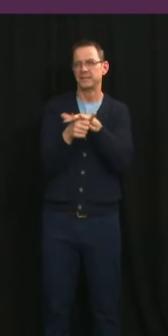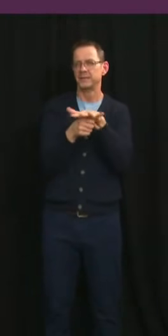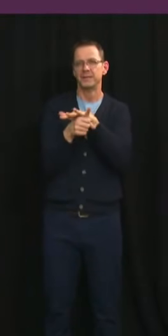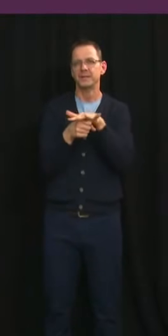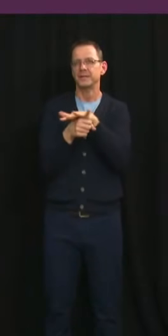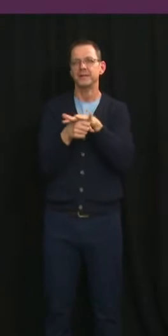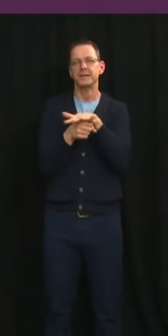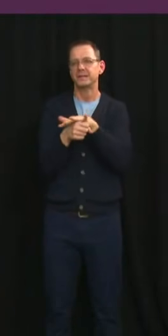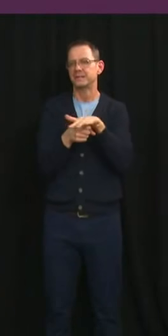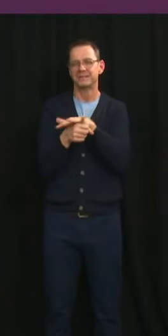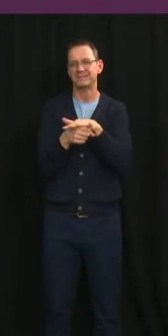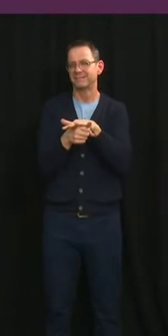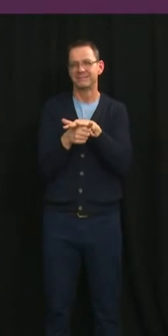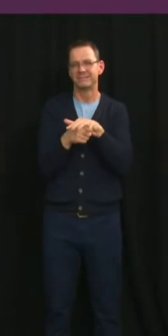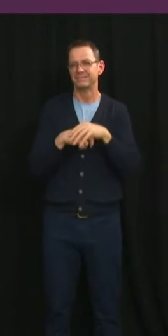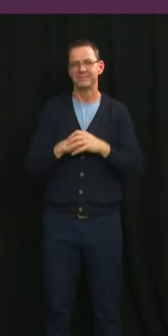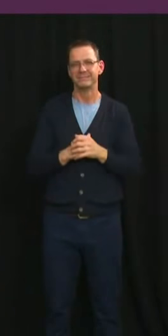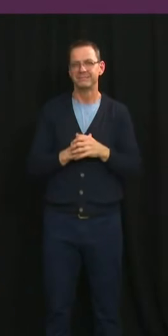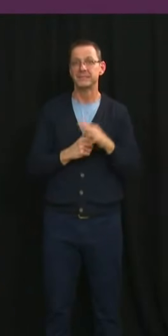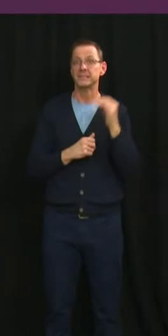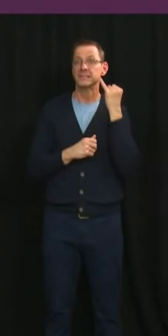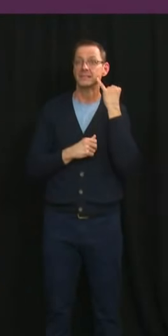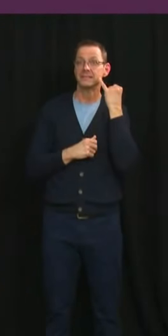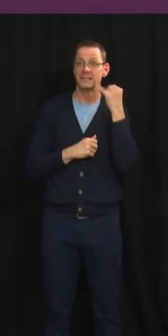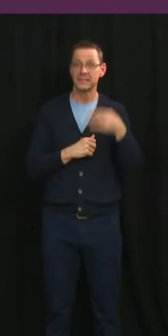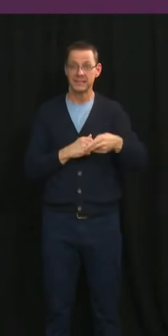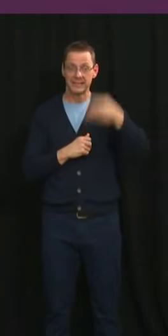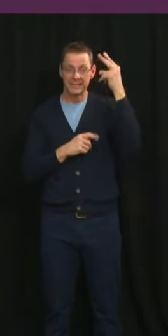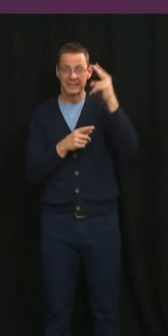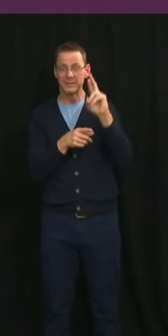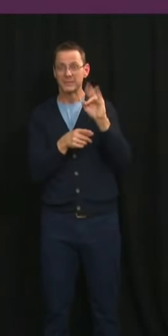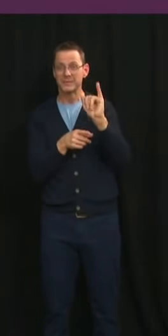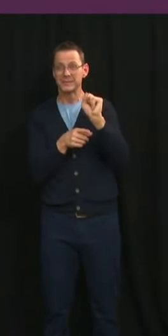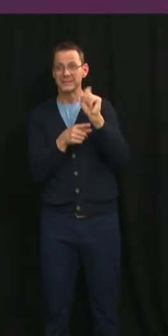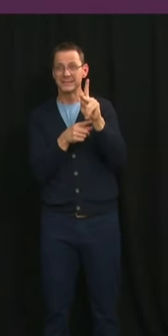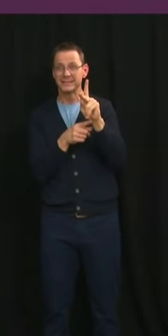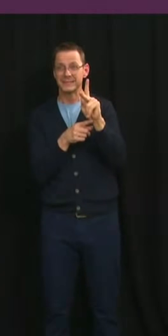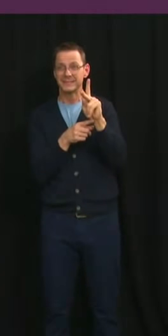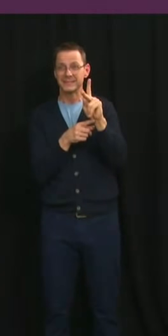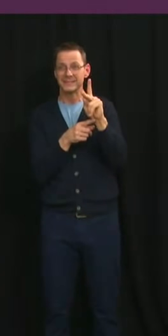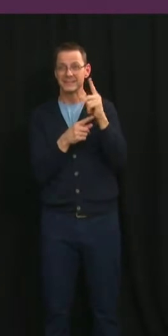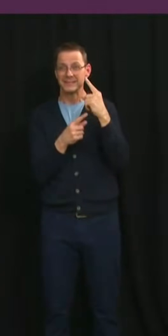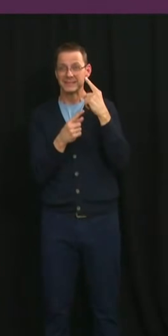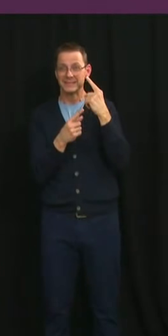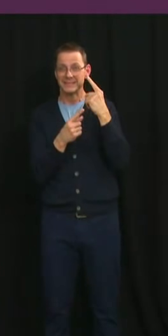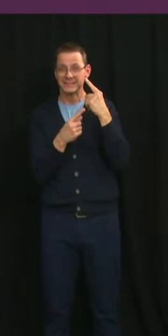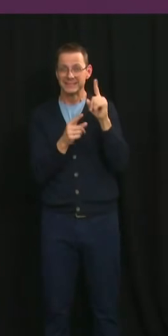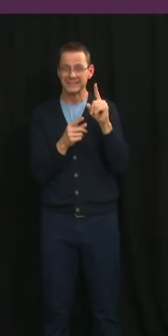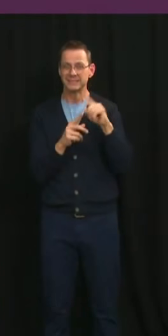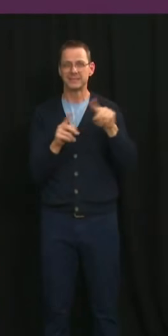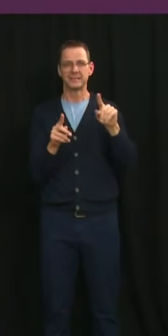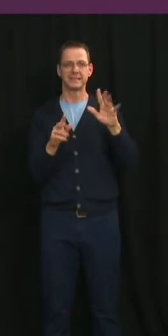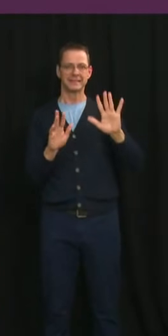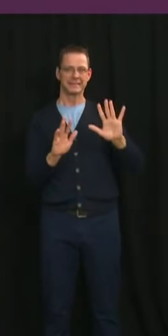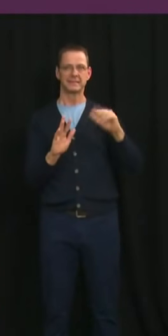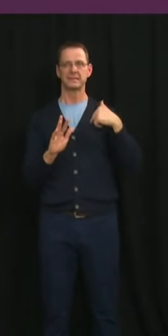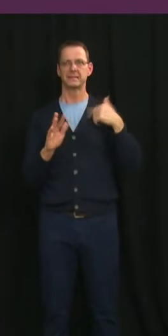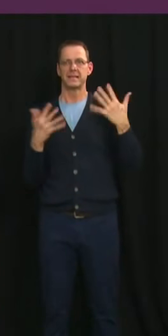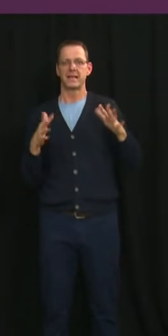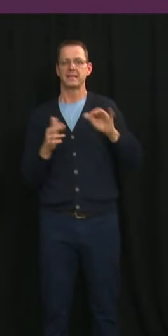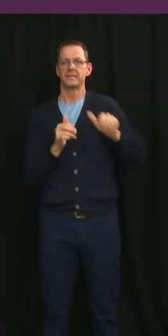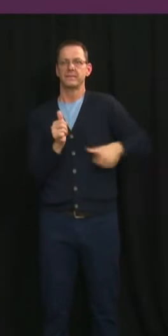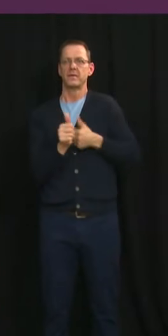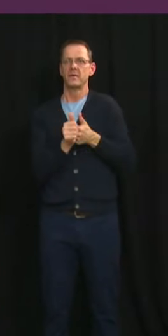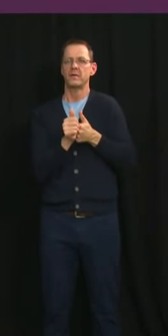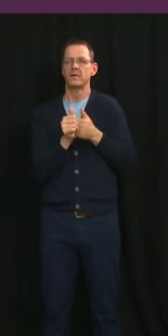be in those specific locations because there was specific follow-up with all of those who had been in close contact with individuals who were infectious.